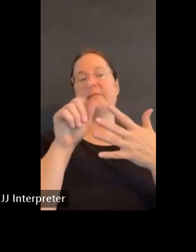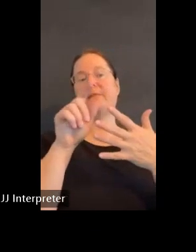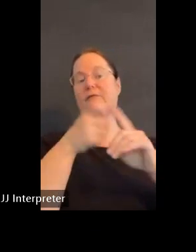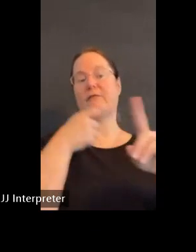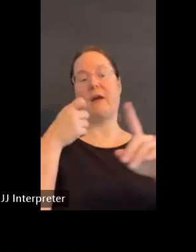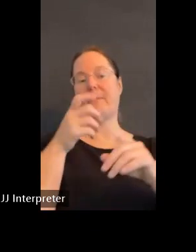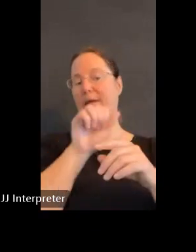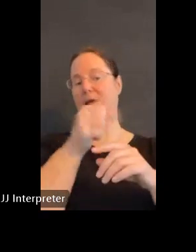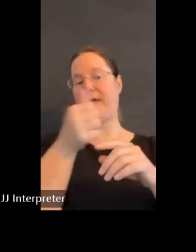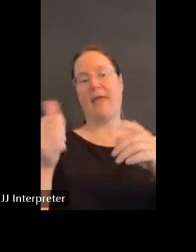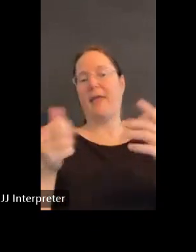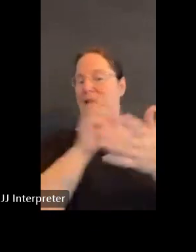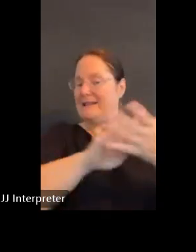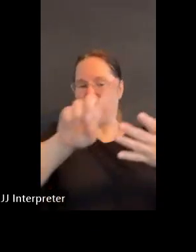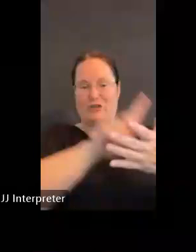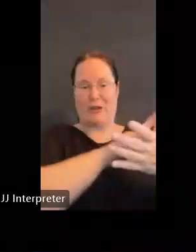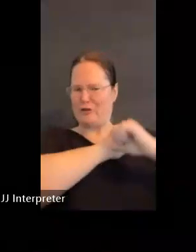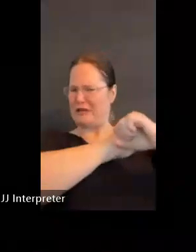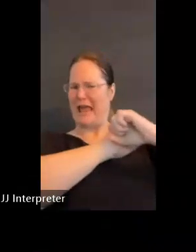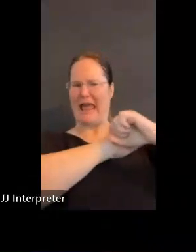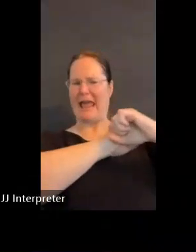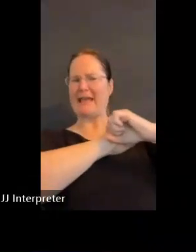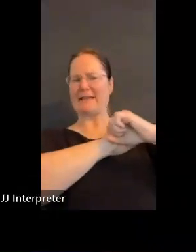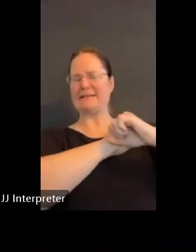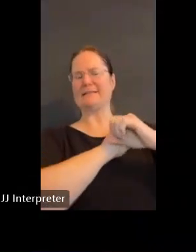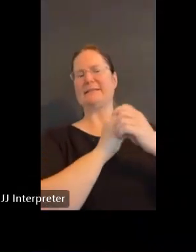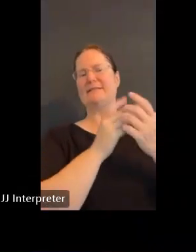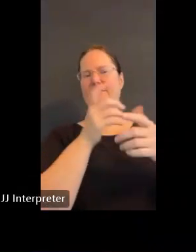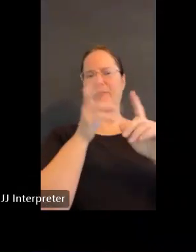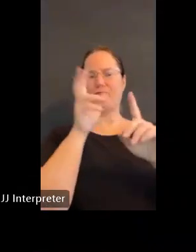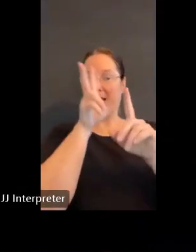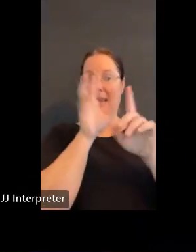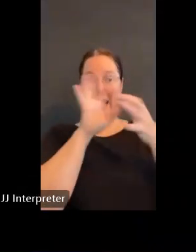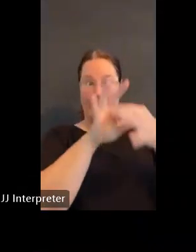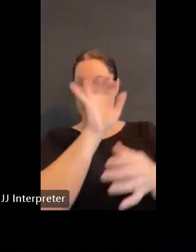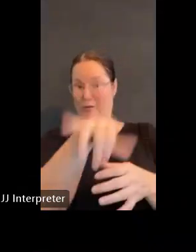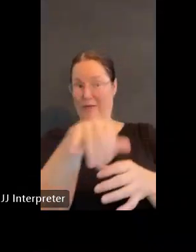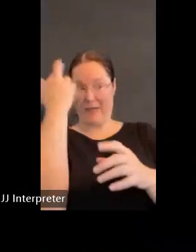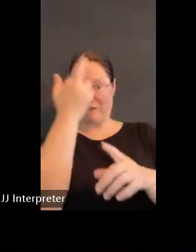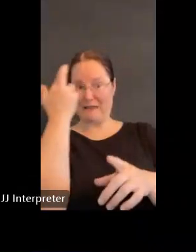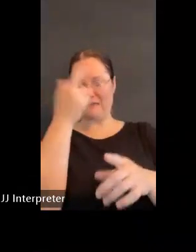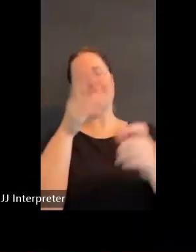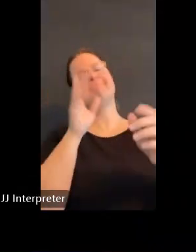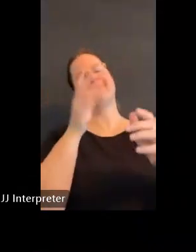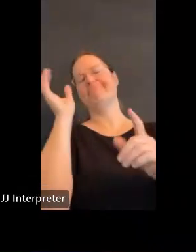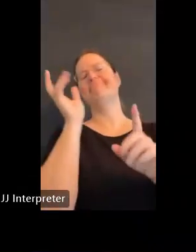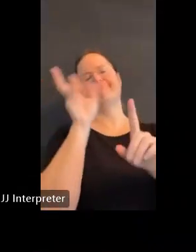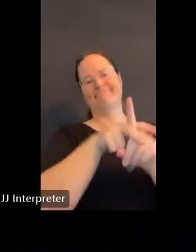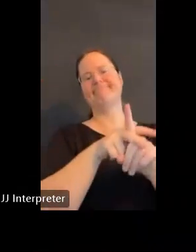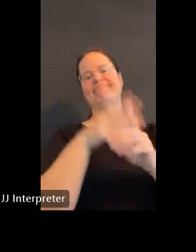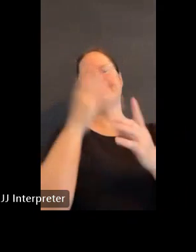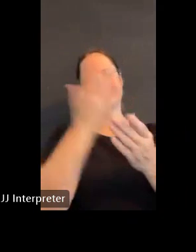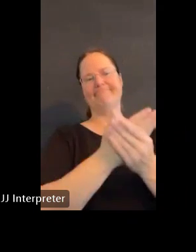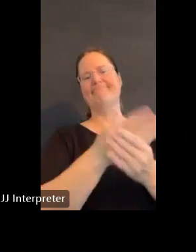discriminatorily because of that, then they can still file a complaint and have that